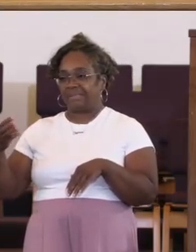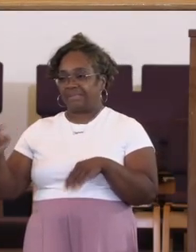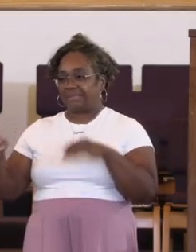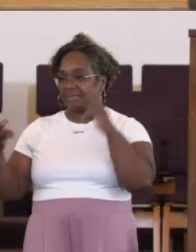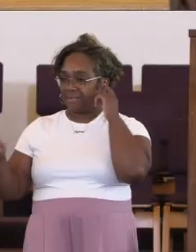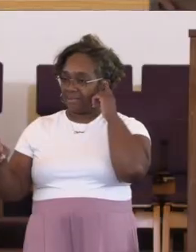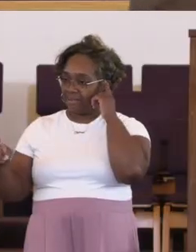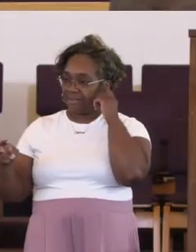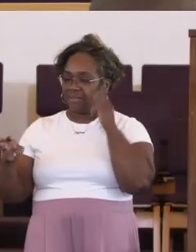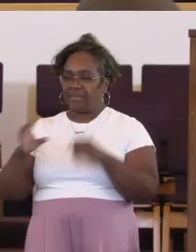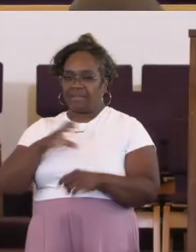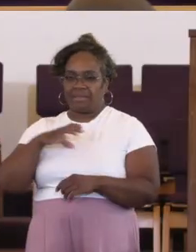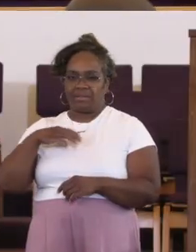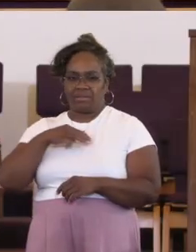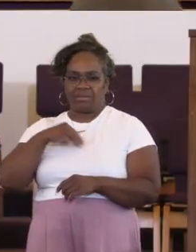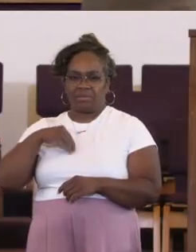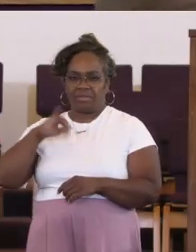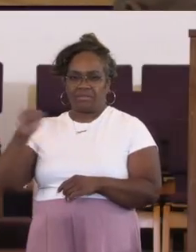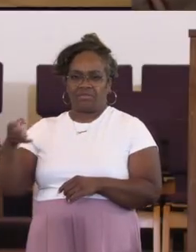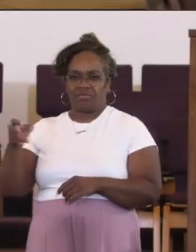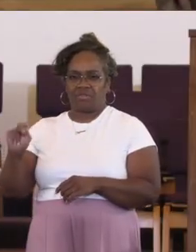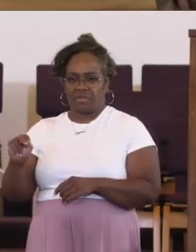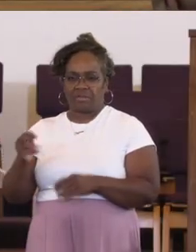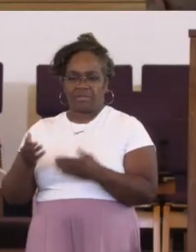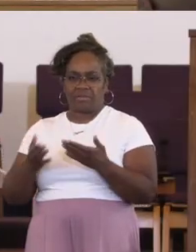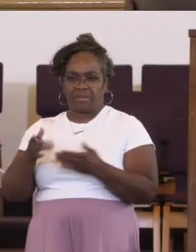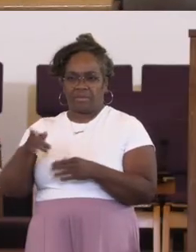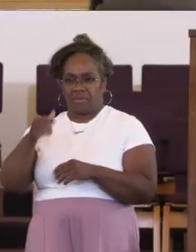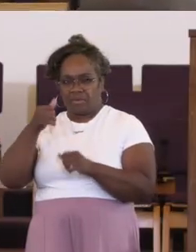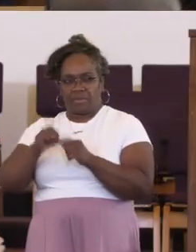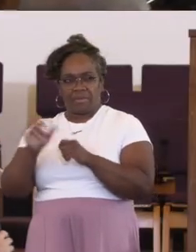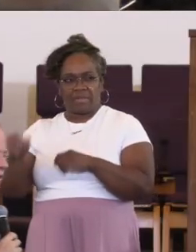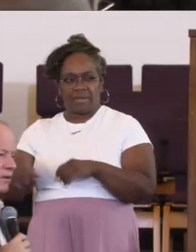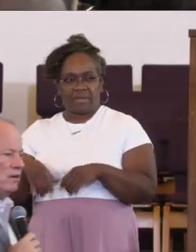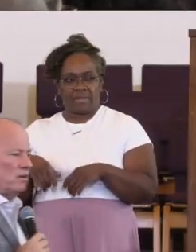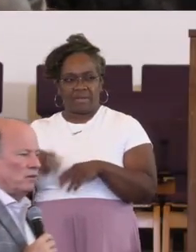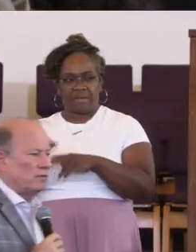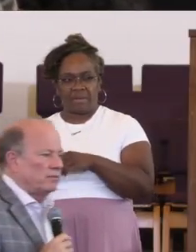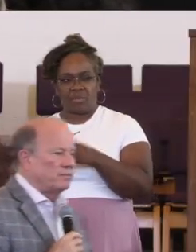can find it, Councilman, what was the program called?